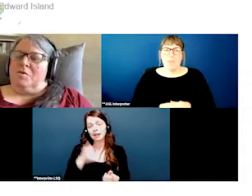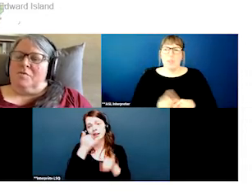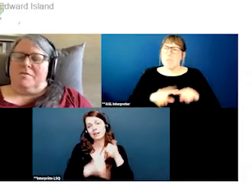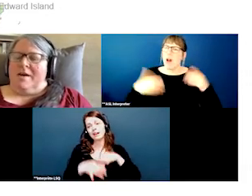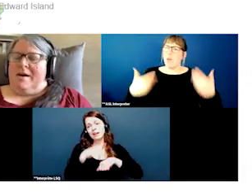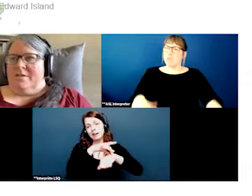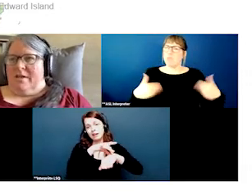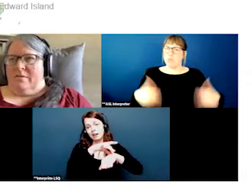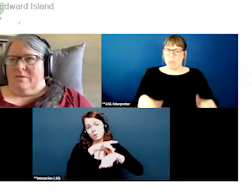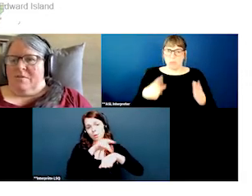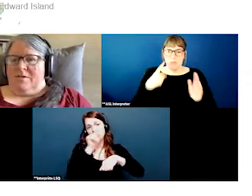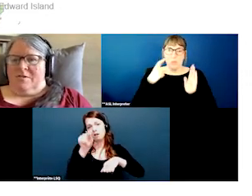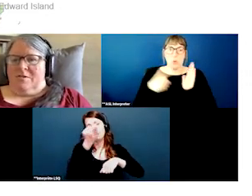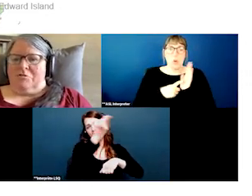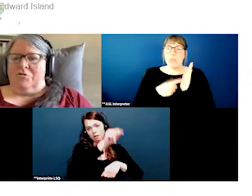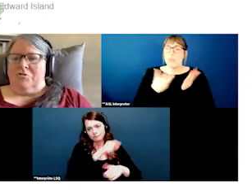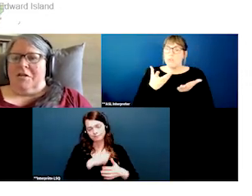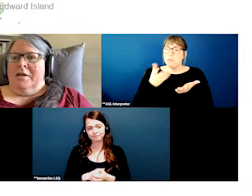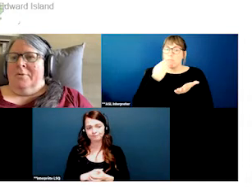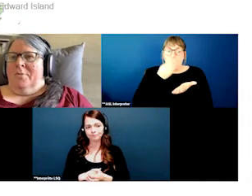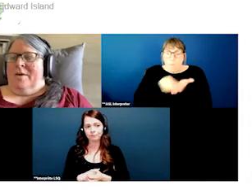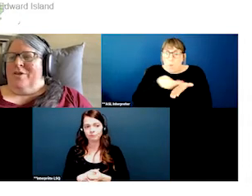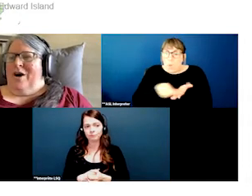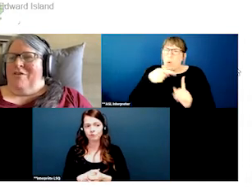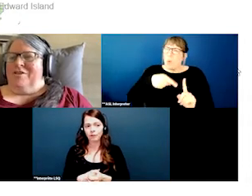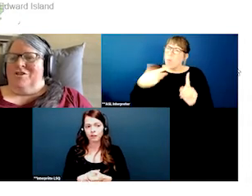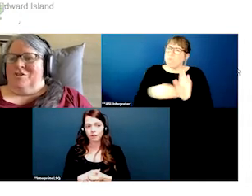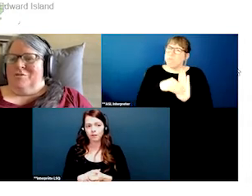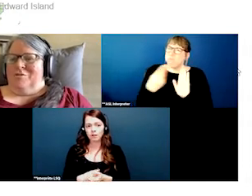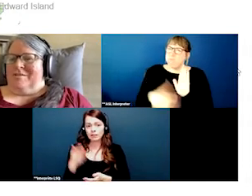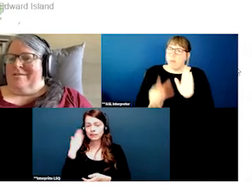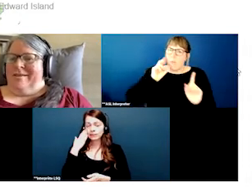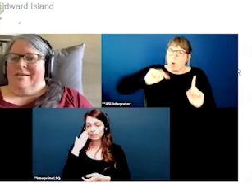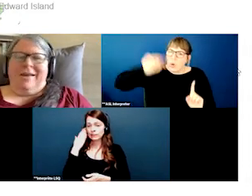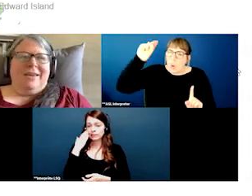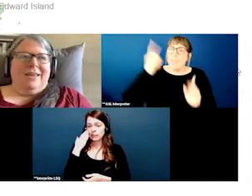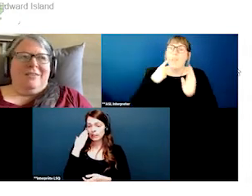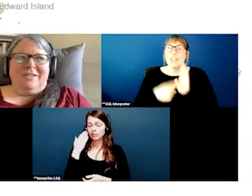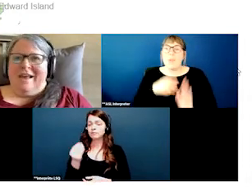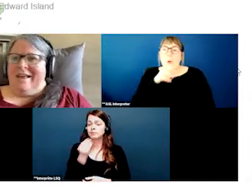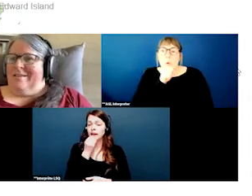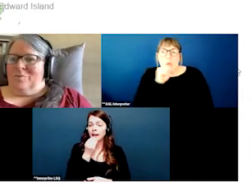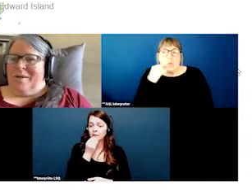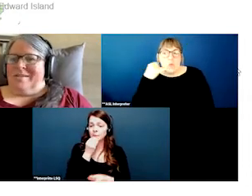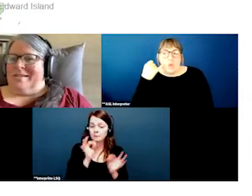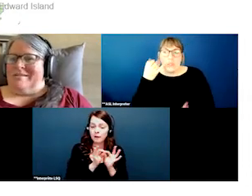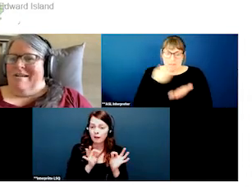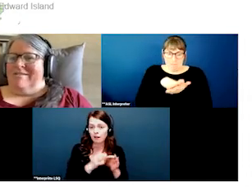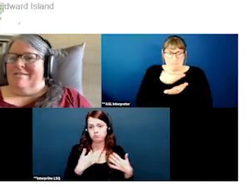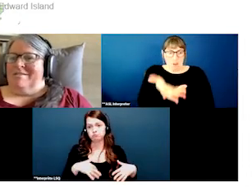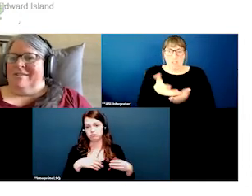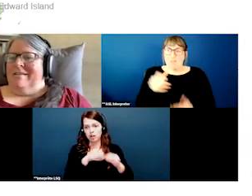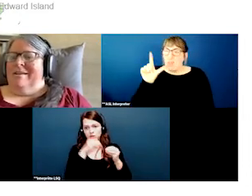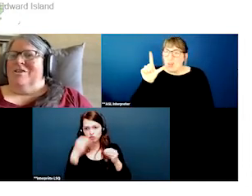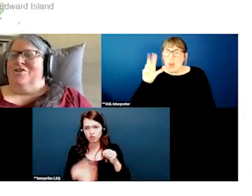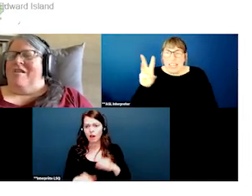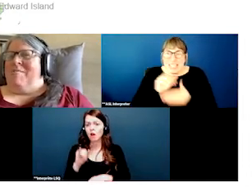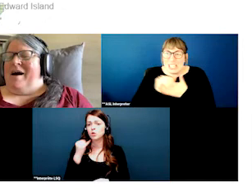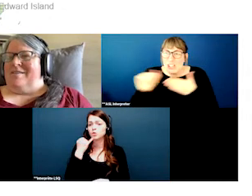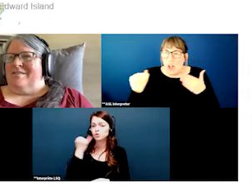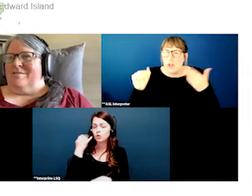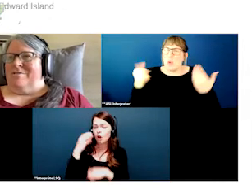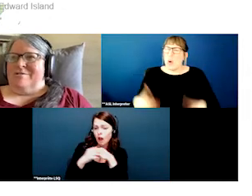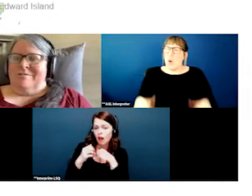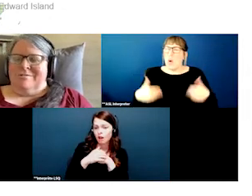that groceries are out of sync with the rest of the country, with orange juice costing on any given day $26, and a